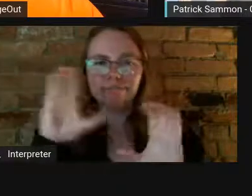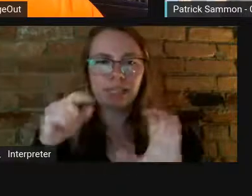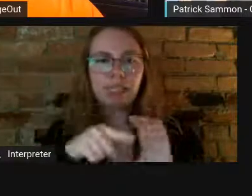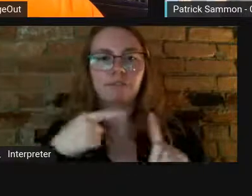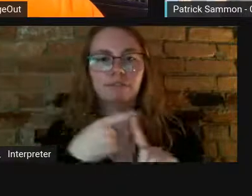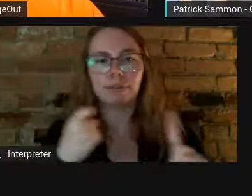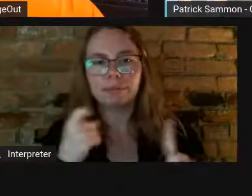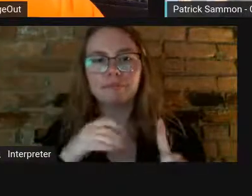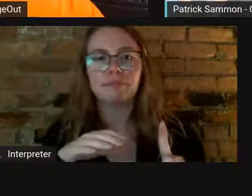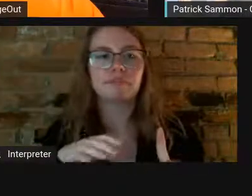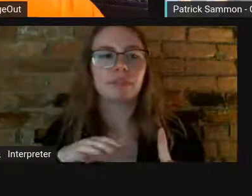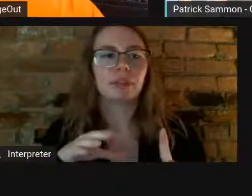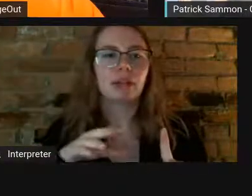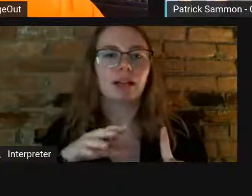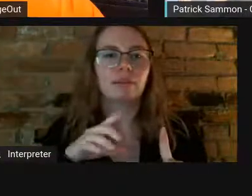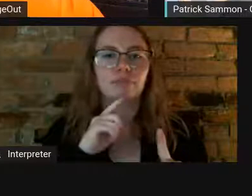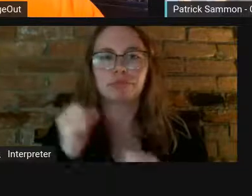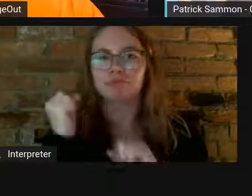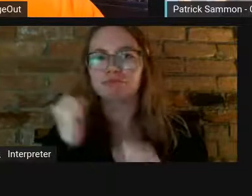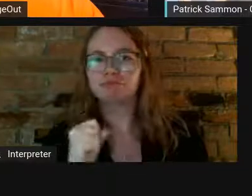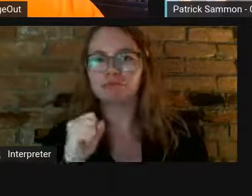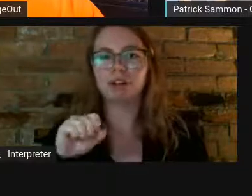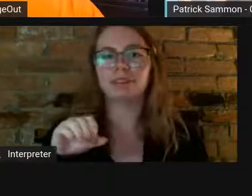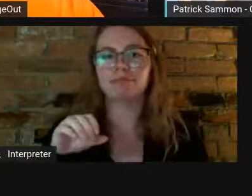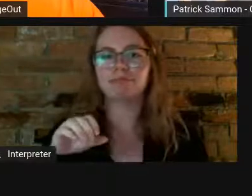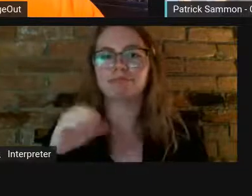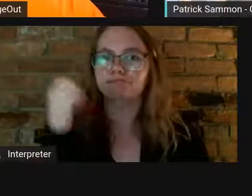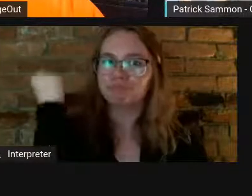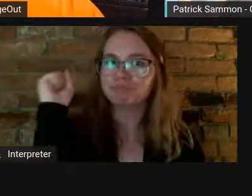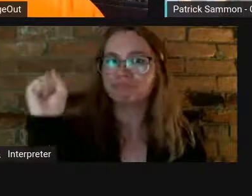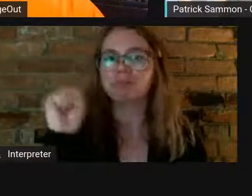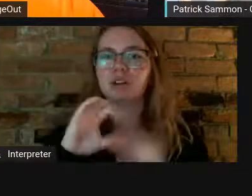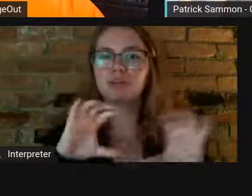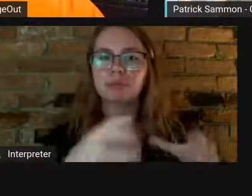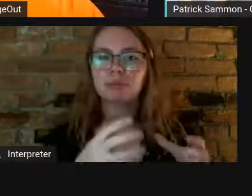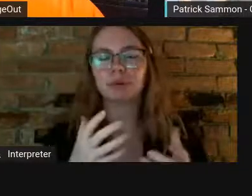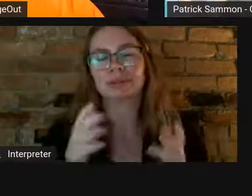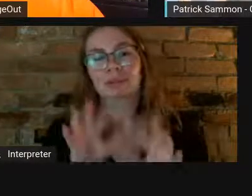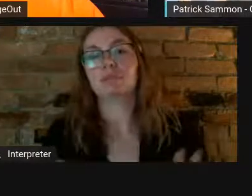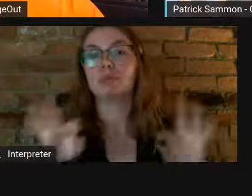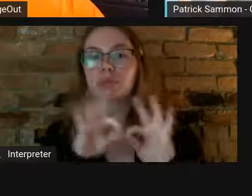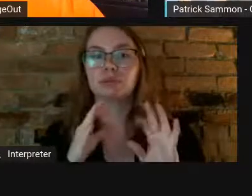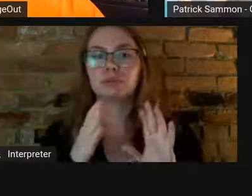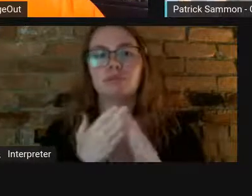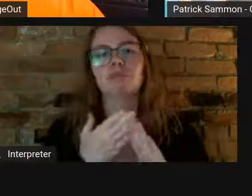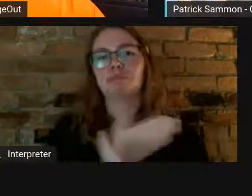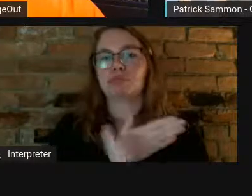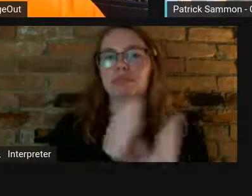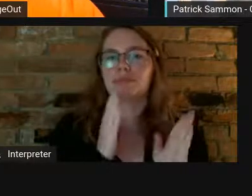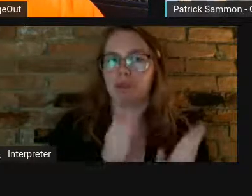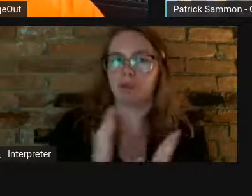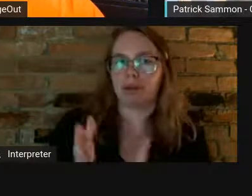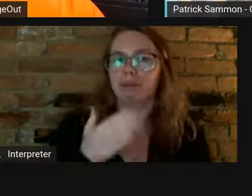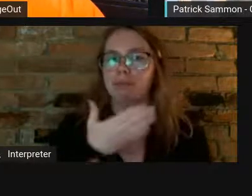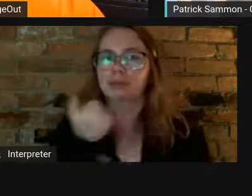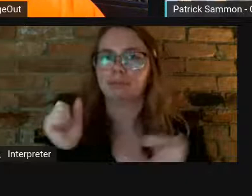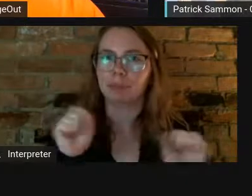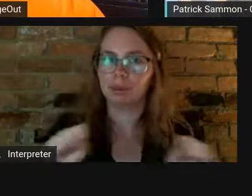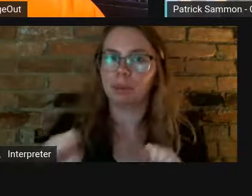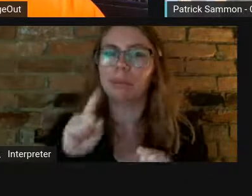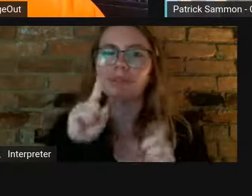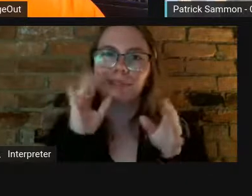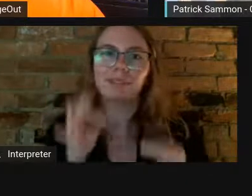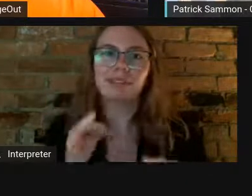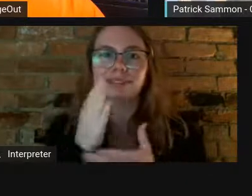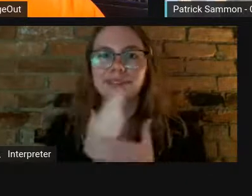group. So there's one thing about pre-arranging as best as you can, but there were certainly times where we were waiting